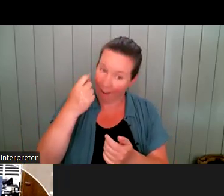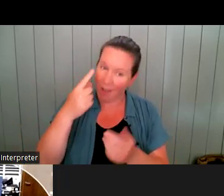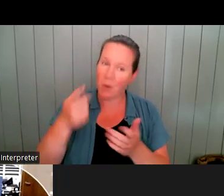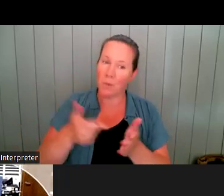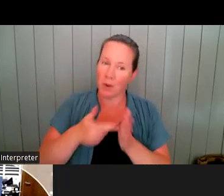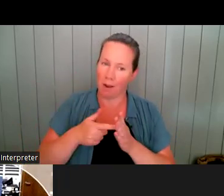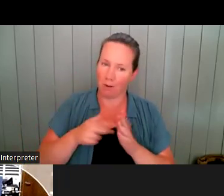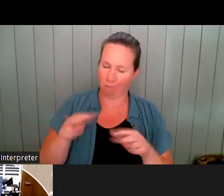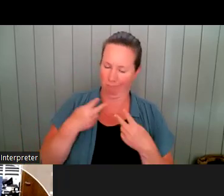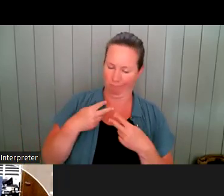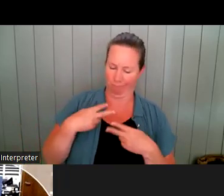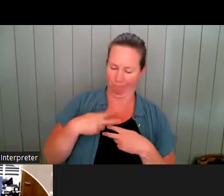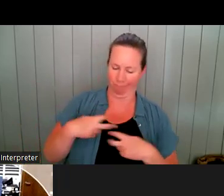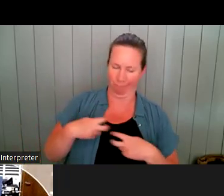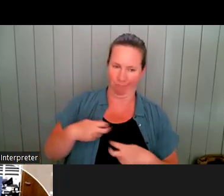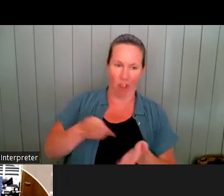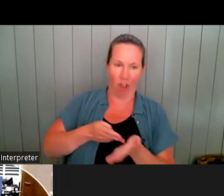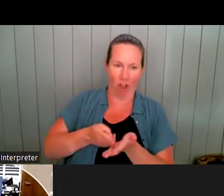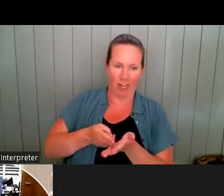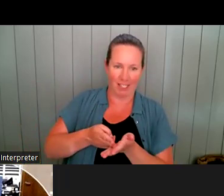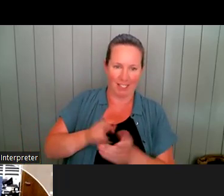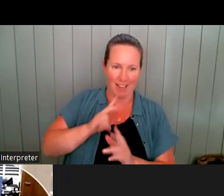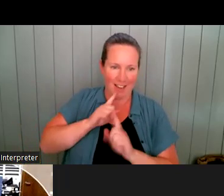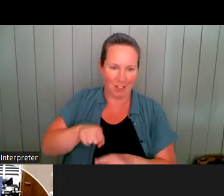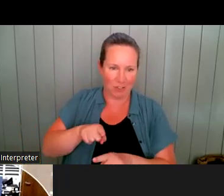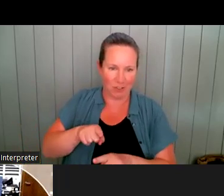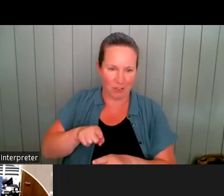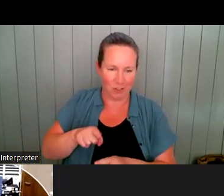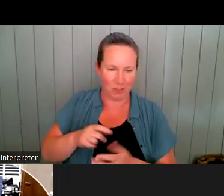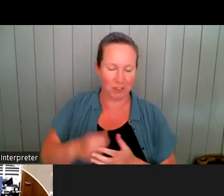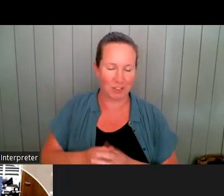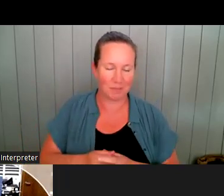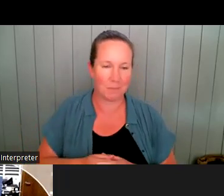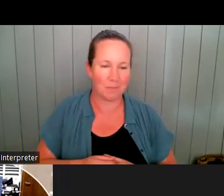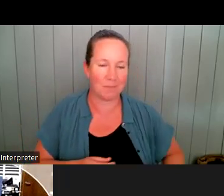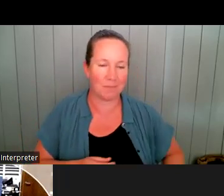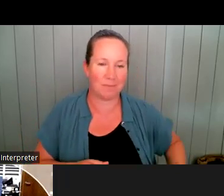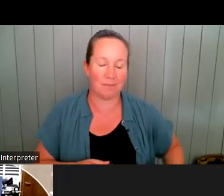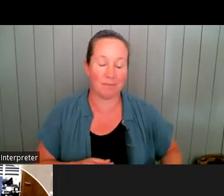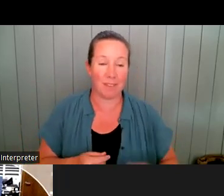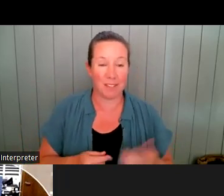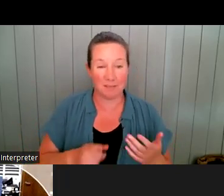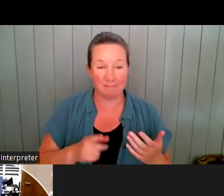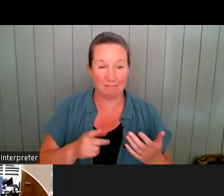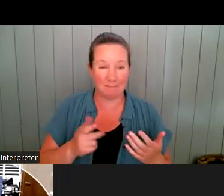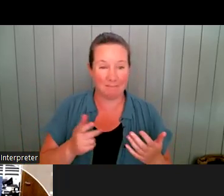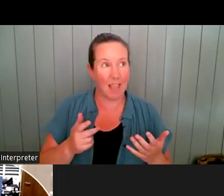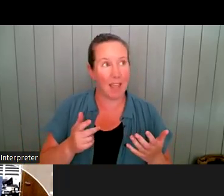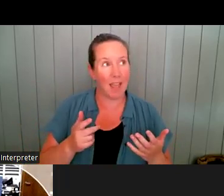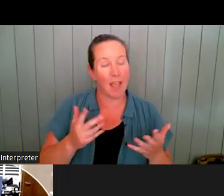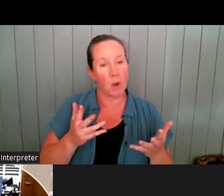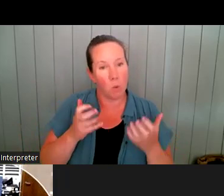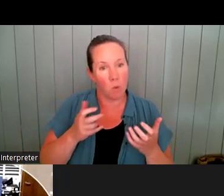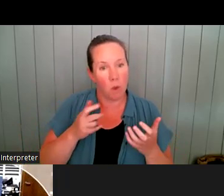to answer the questions as if there aren't any barriers or